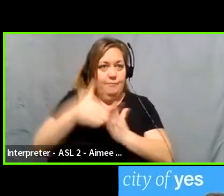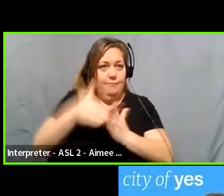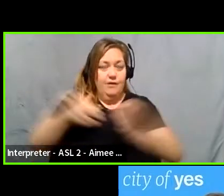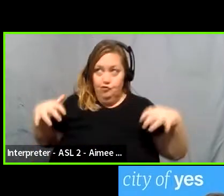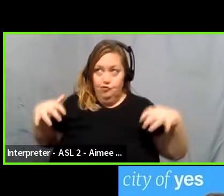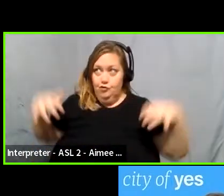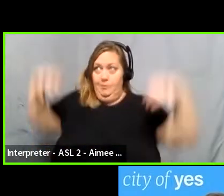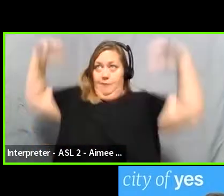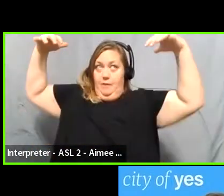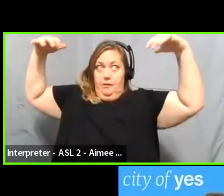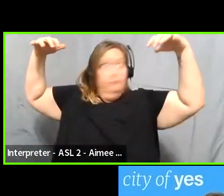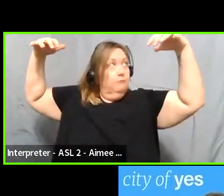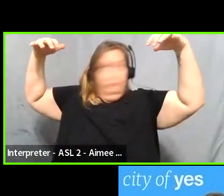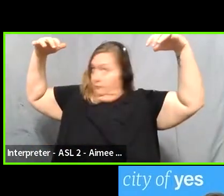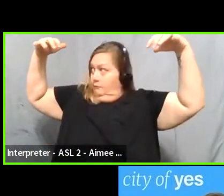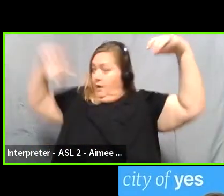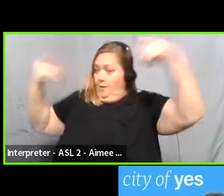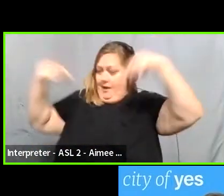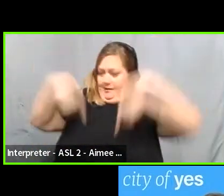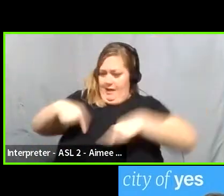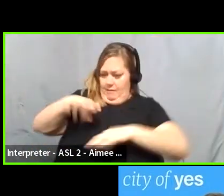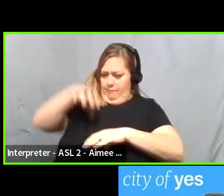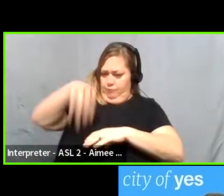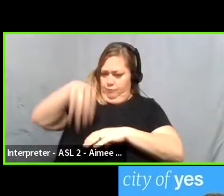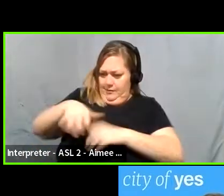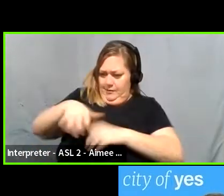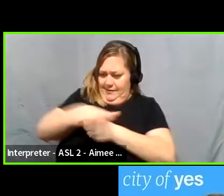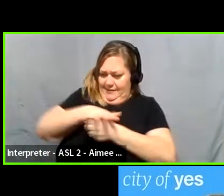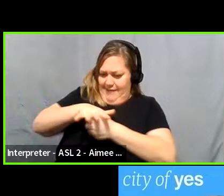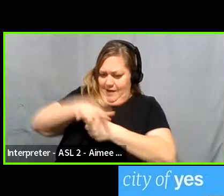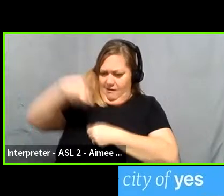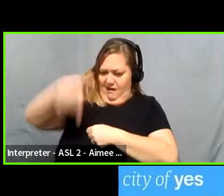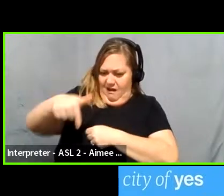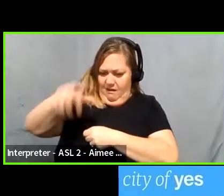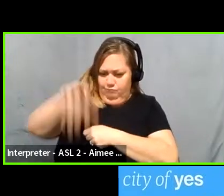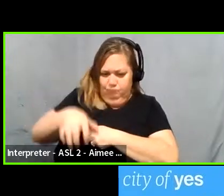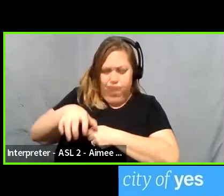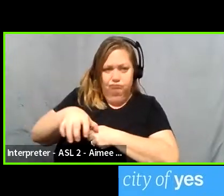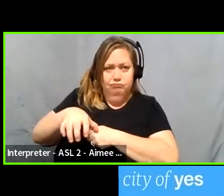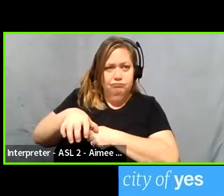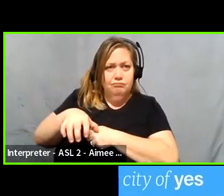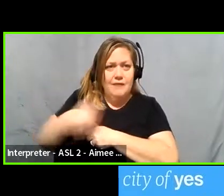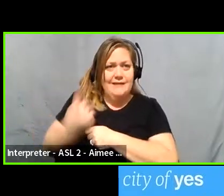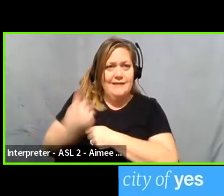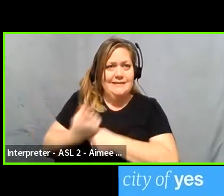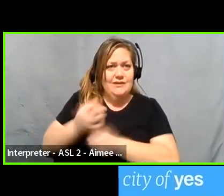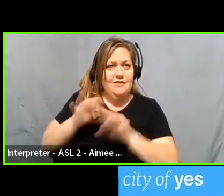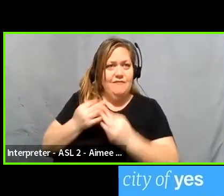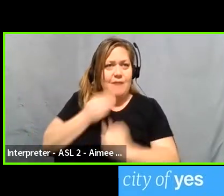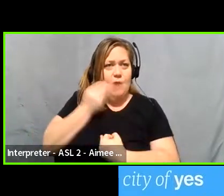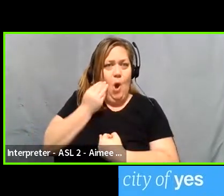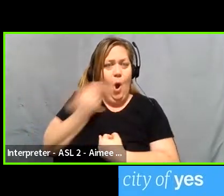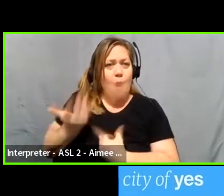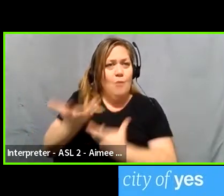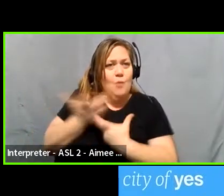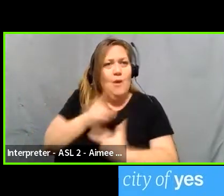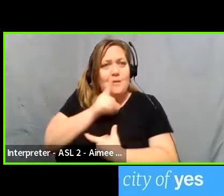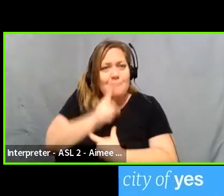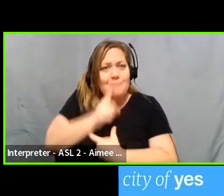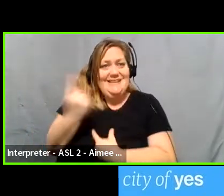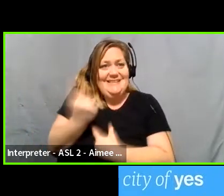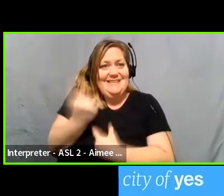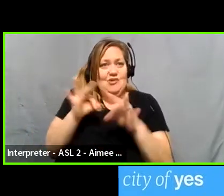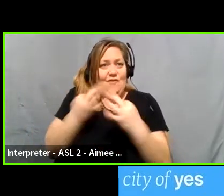buildings. When I came to this area or wherever anybody came to that I owned a single family home, because we want to be in a single